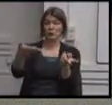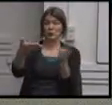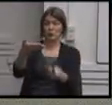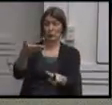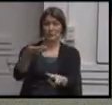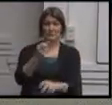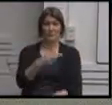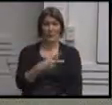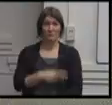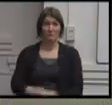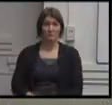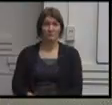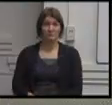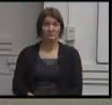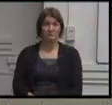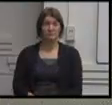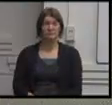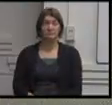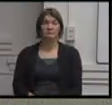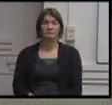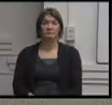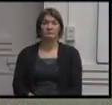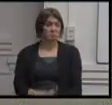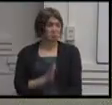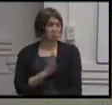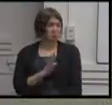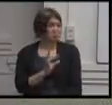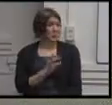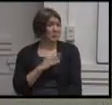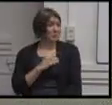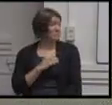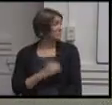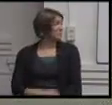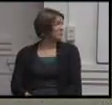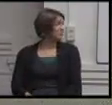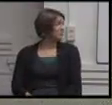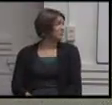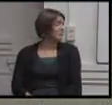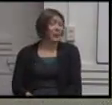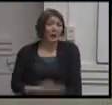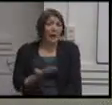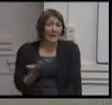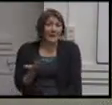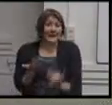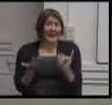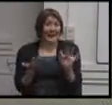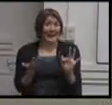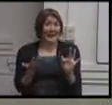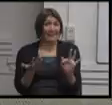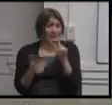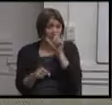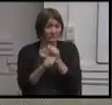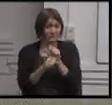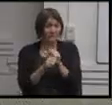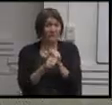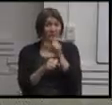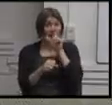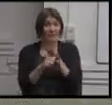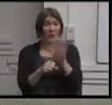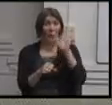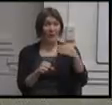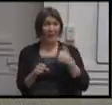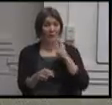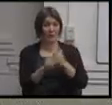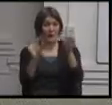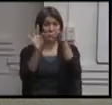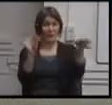at the next meeting. that's fine with me. If I can get a commitment that we'll have some wording